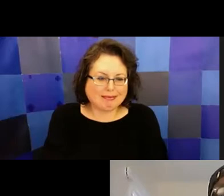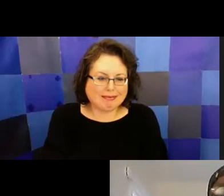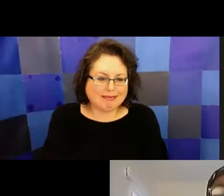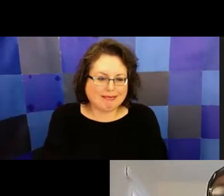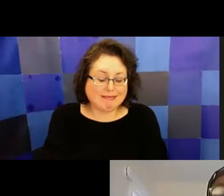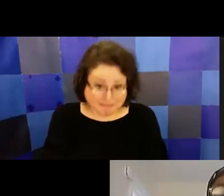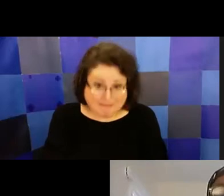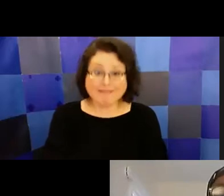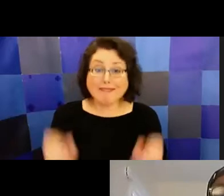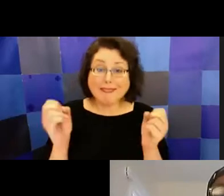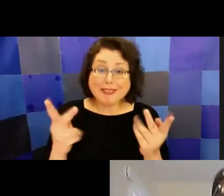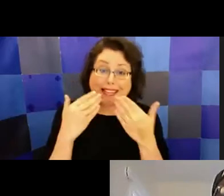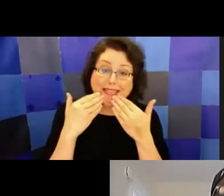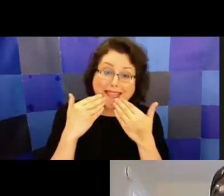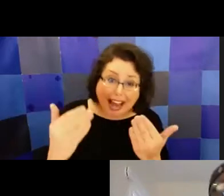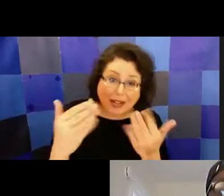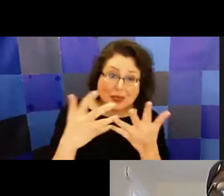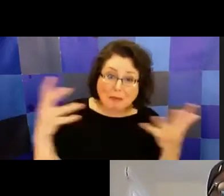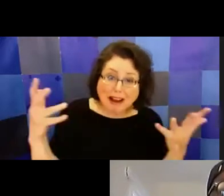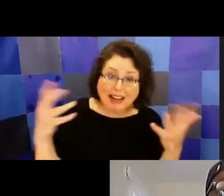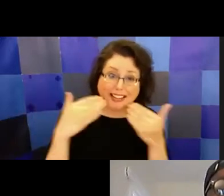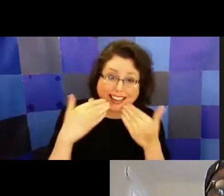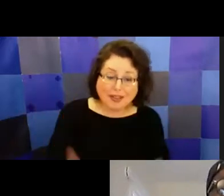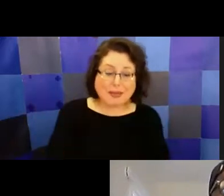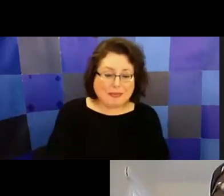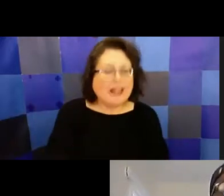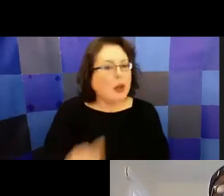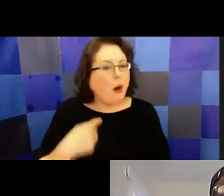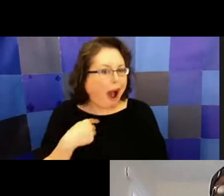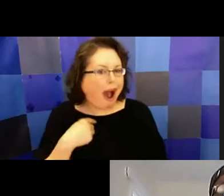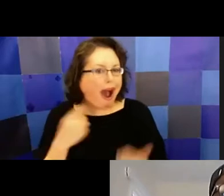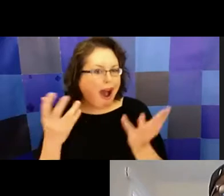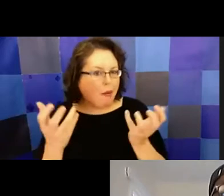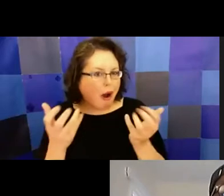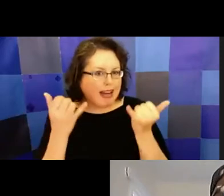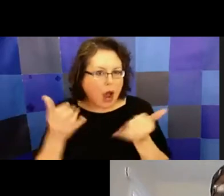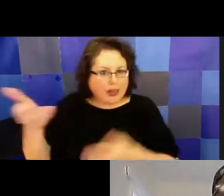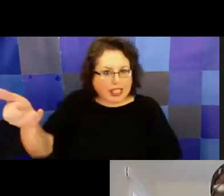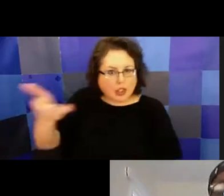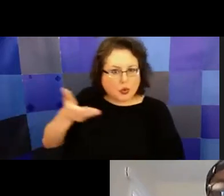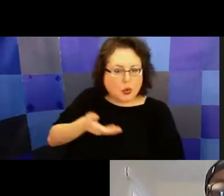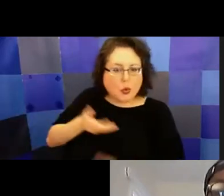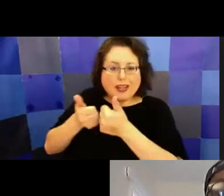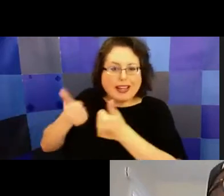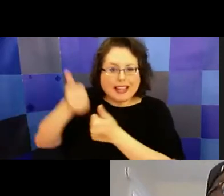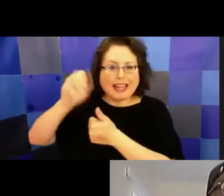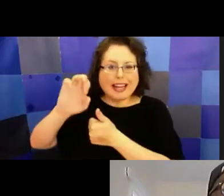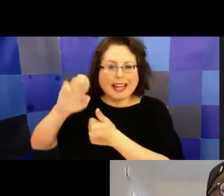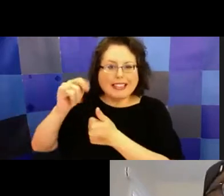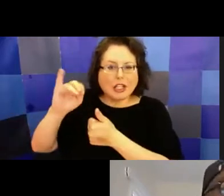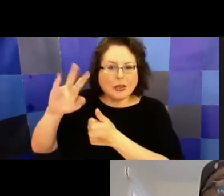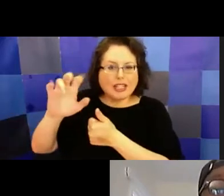All right, thank you so much. So I would like to introduce the executive director for the Center of